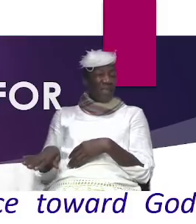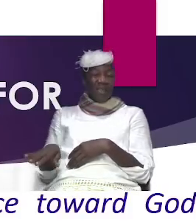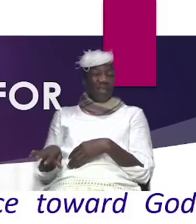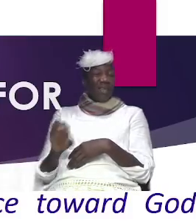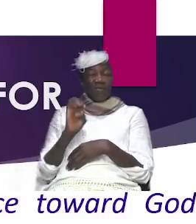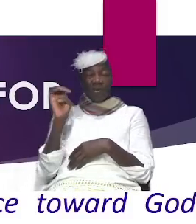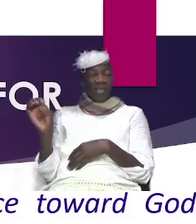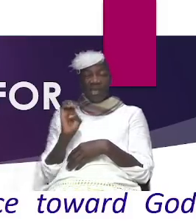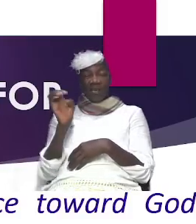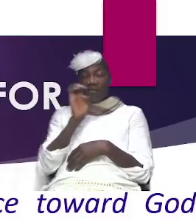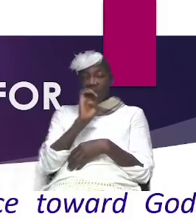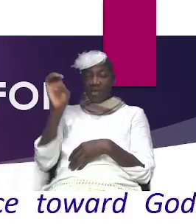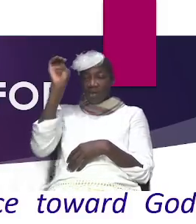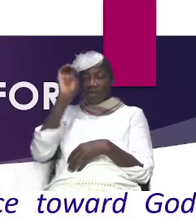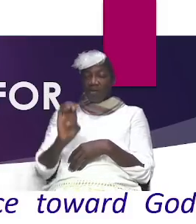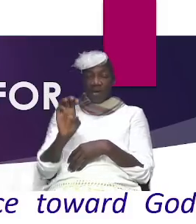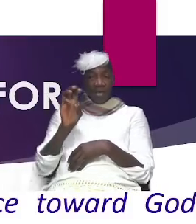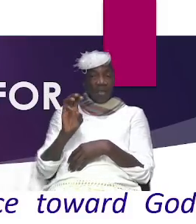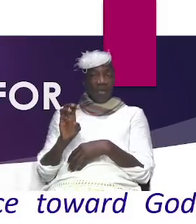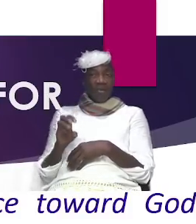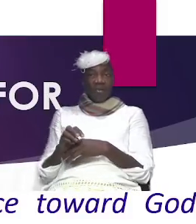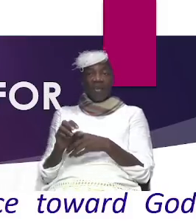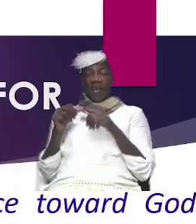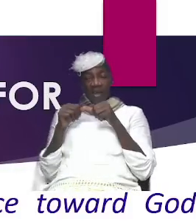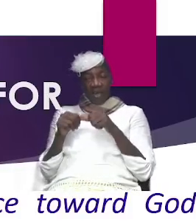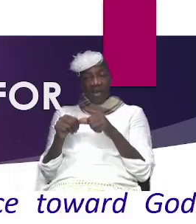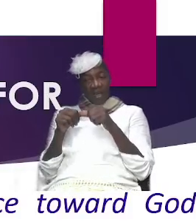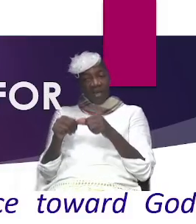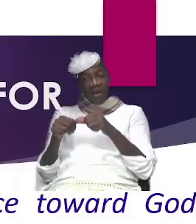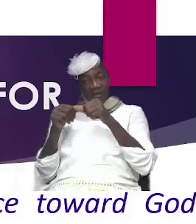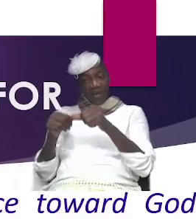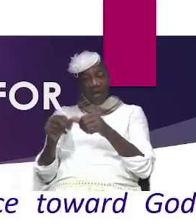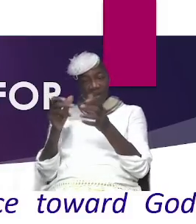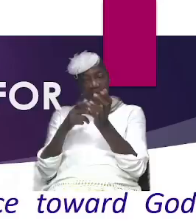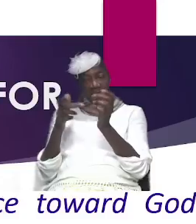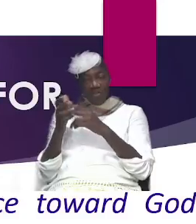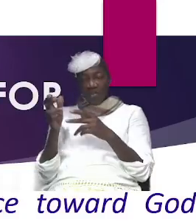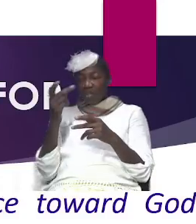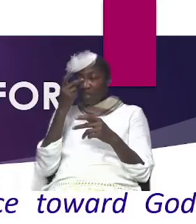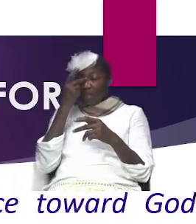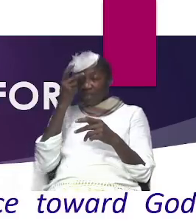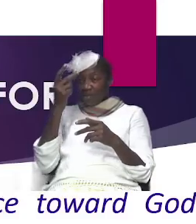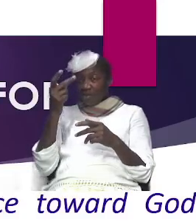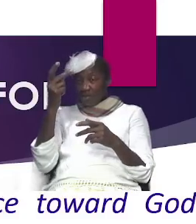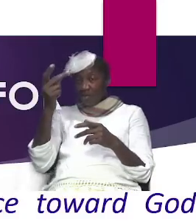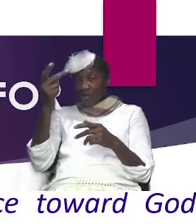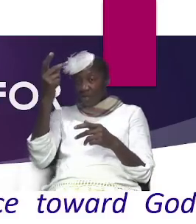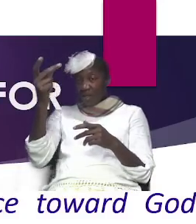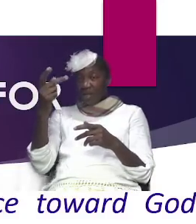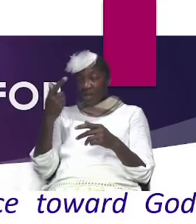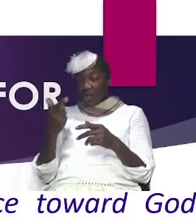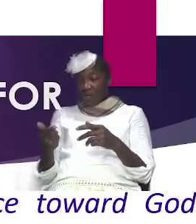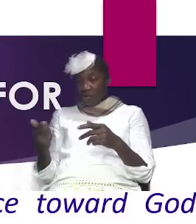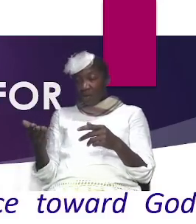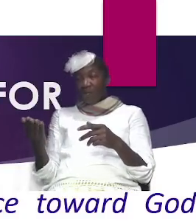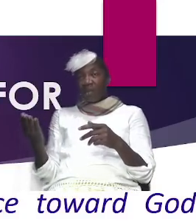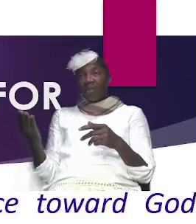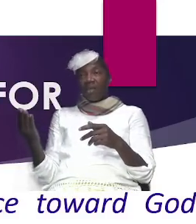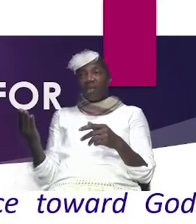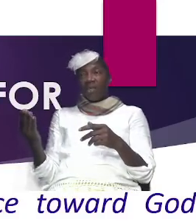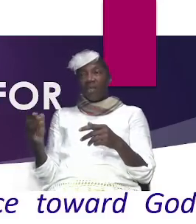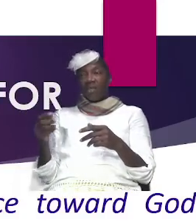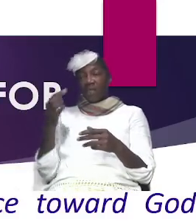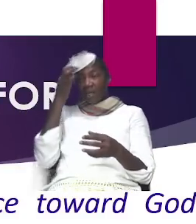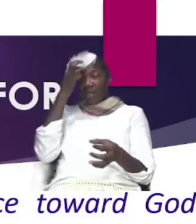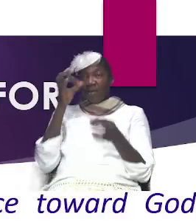was, carry on, saint of God. He's looking out for that. And it is going to be one of the things that he